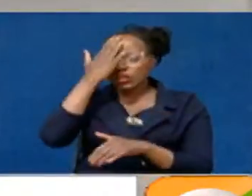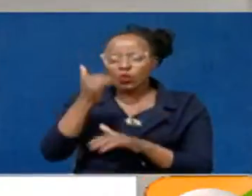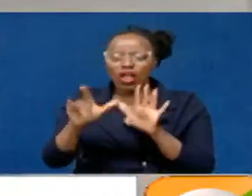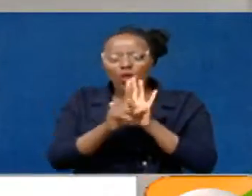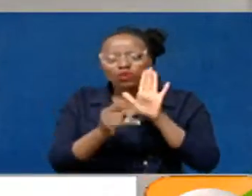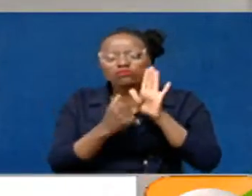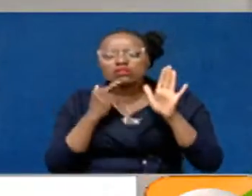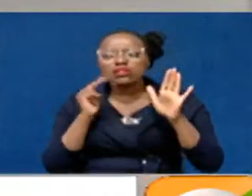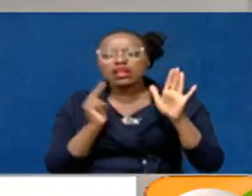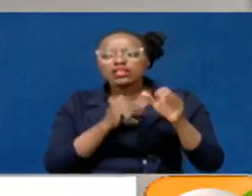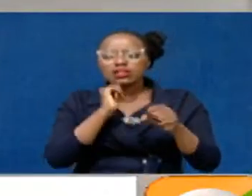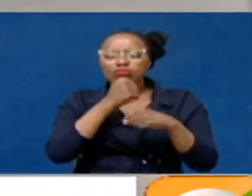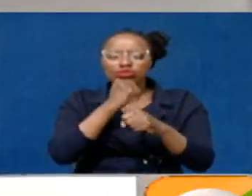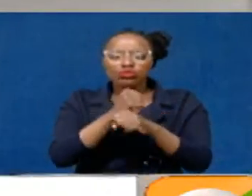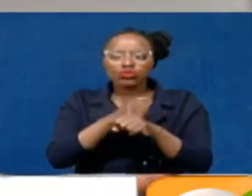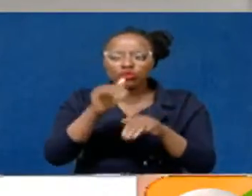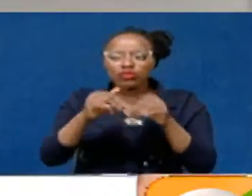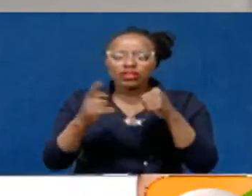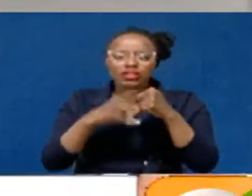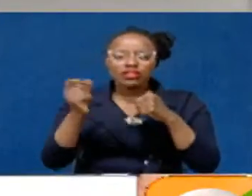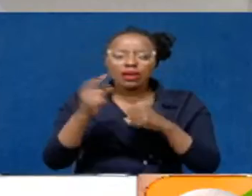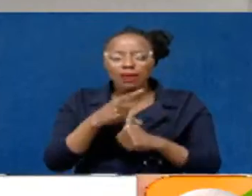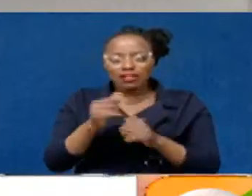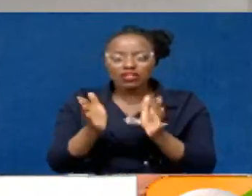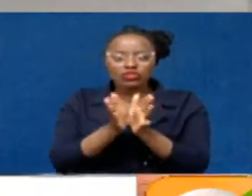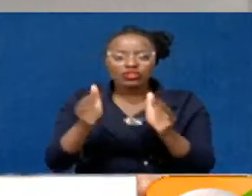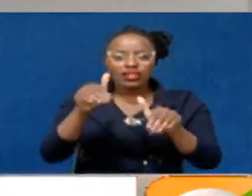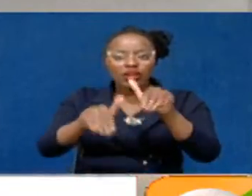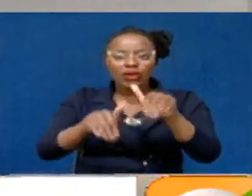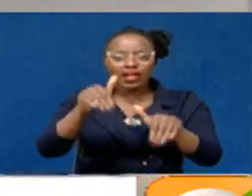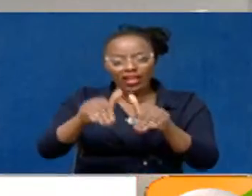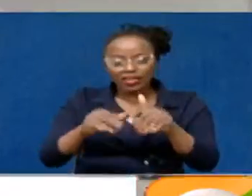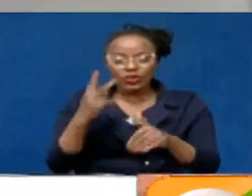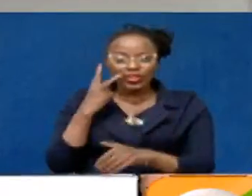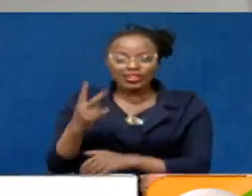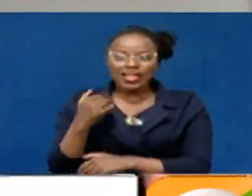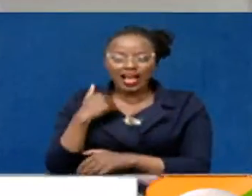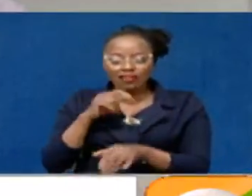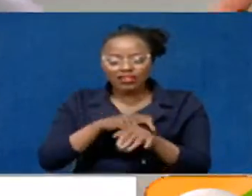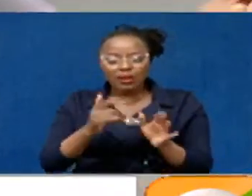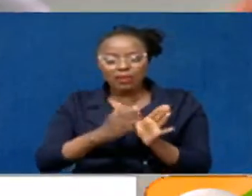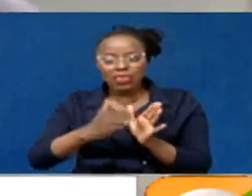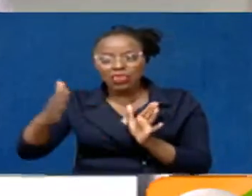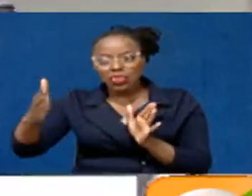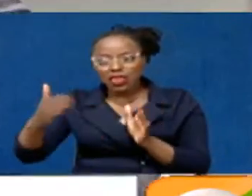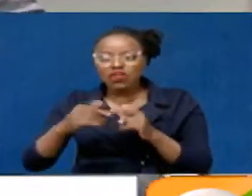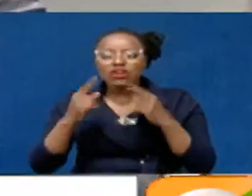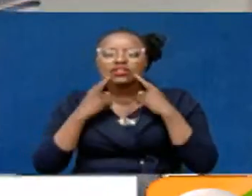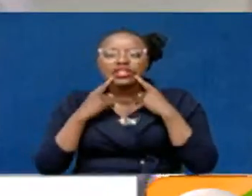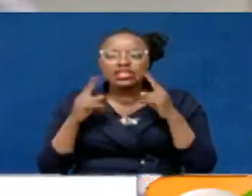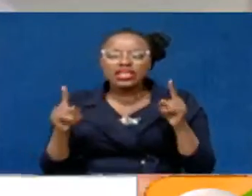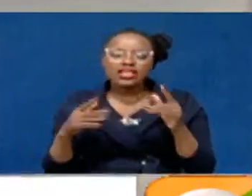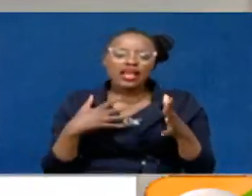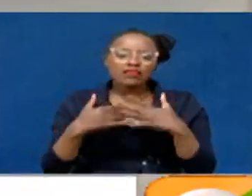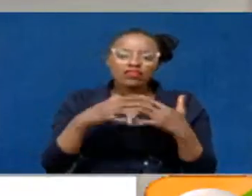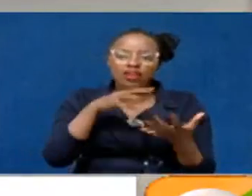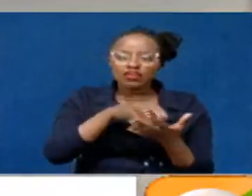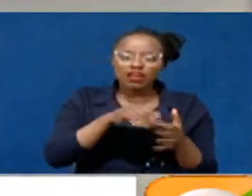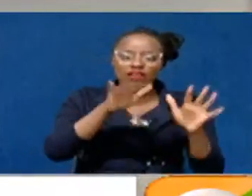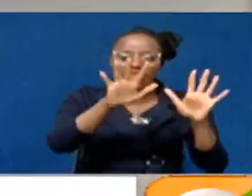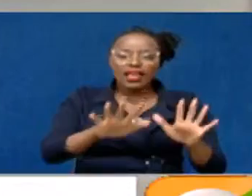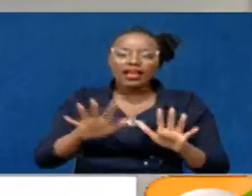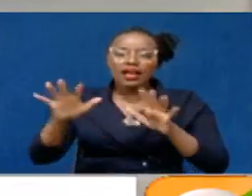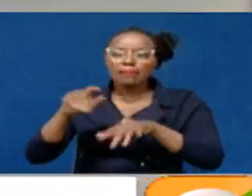the law tells us that you cannot conduct by-elections six months to the general election. And you see, there's that period of declaring a vacancy, the